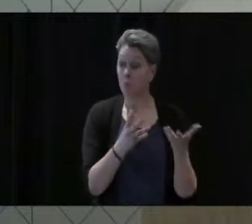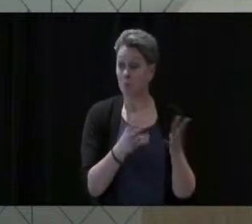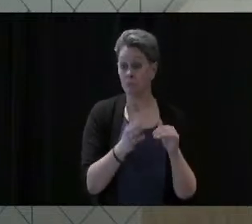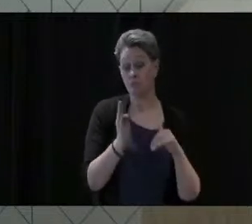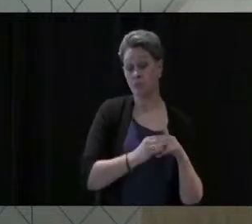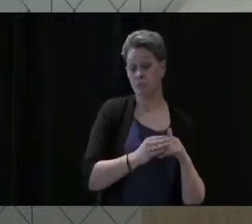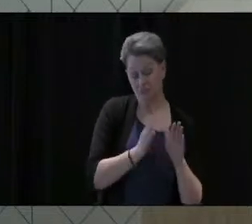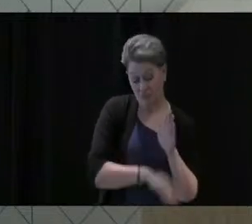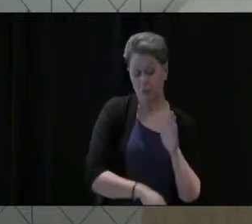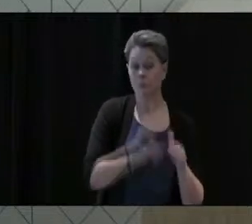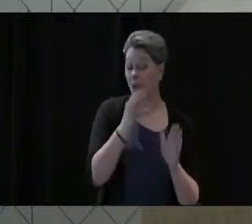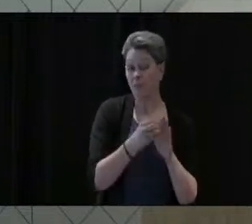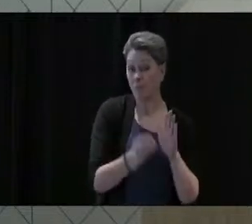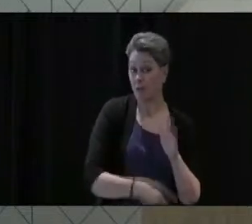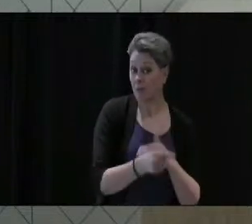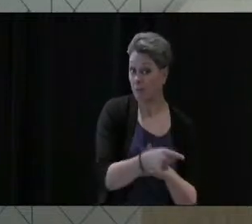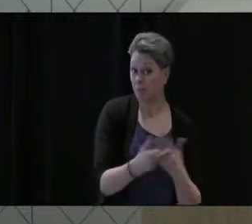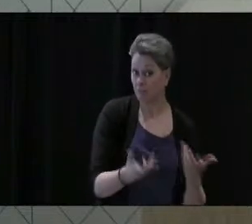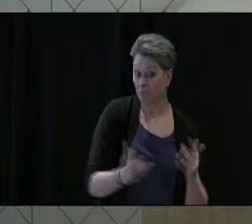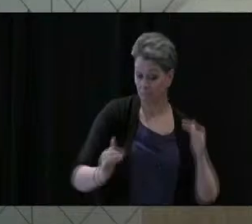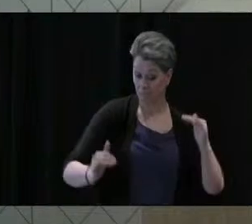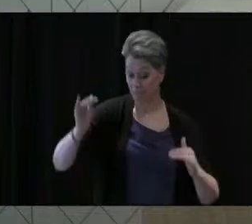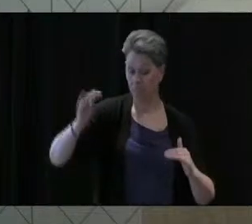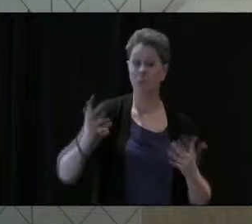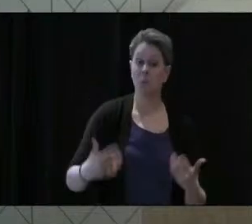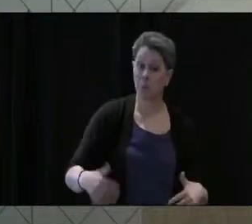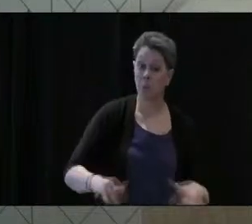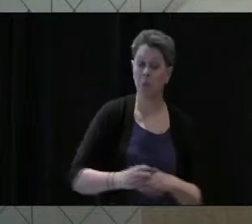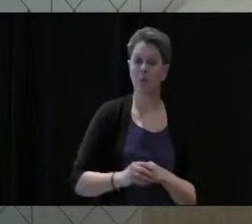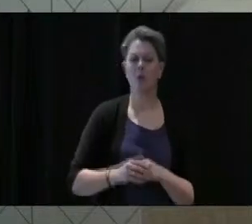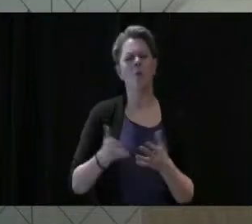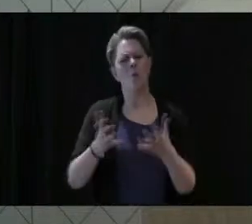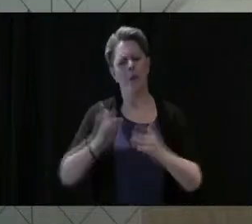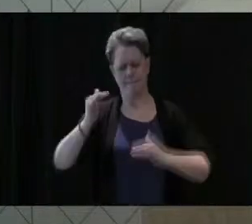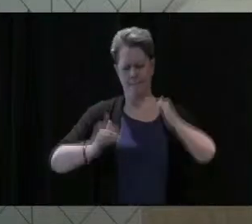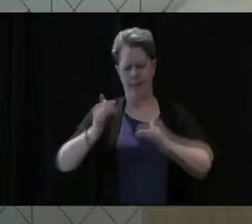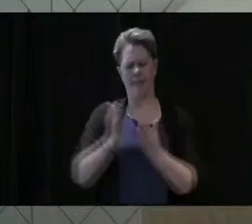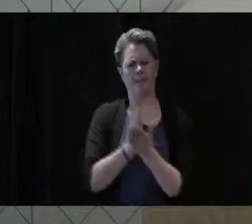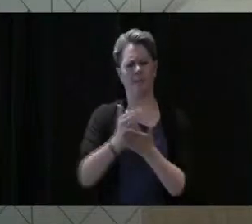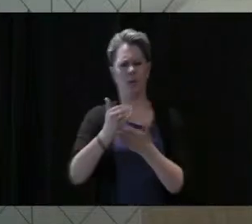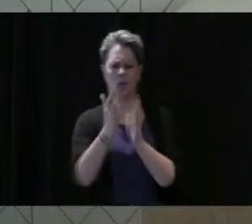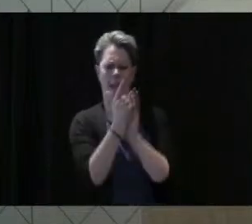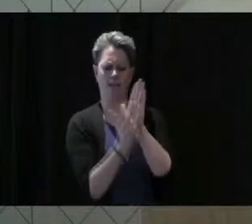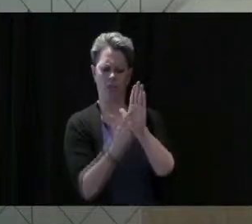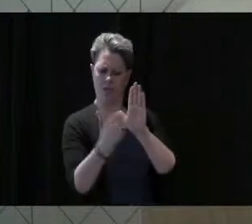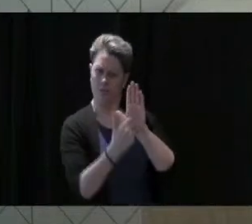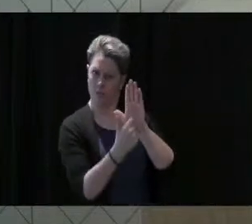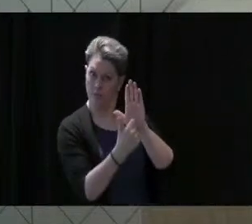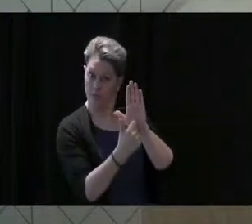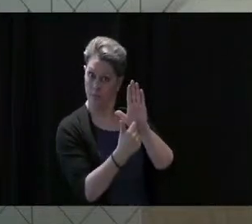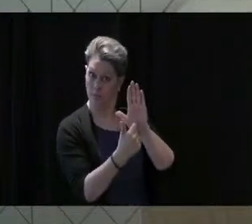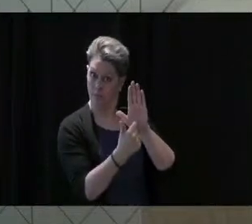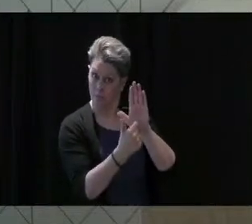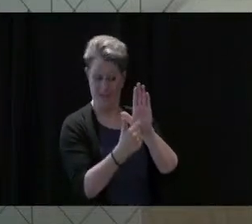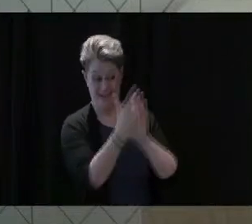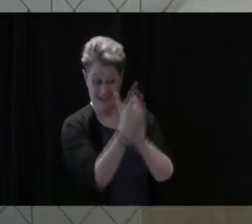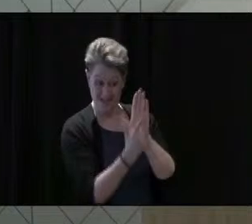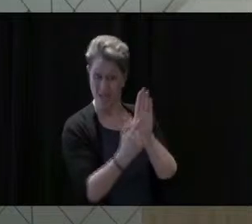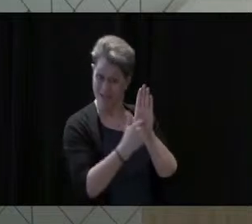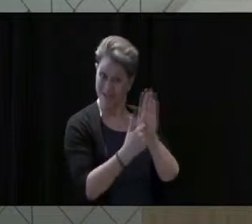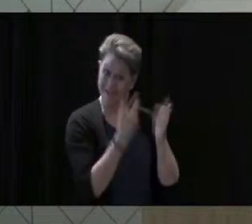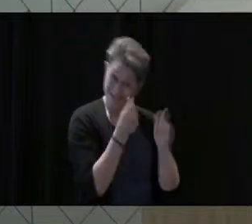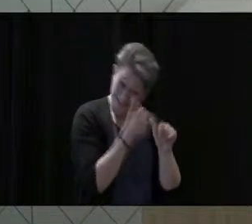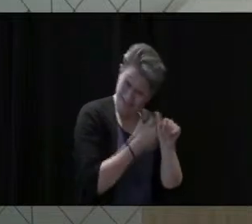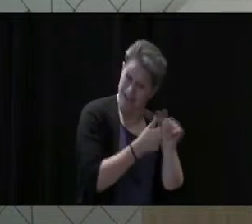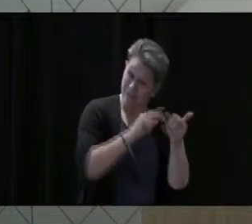We are suggesting balanced budget legislation. This will help to instill a culture in